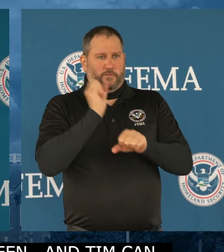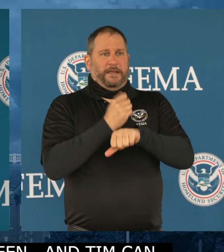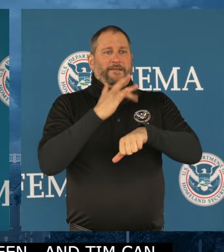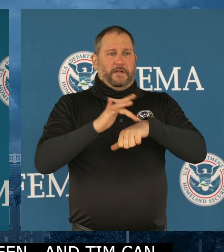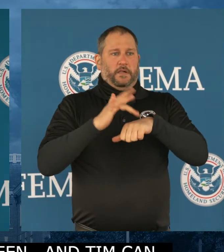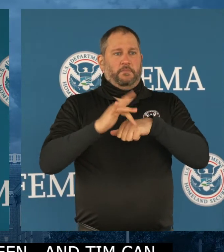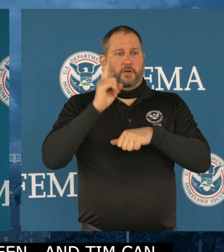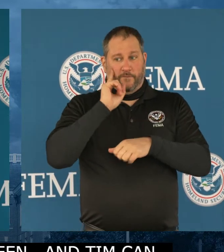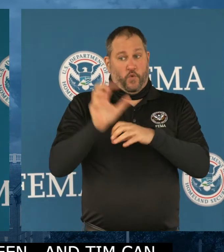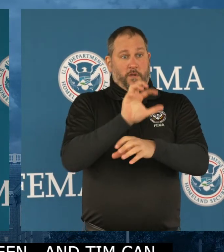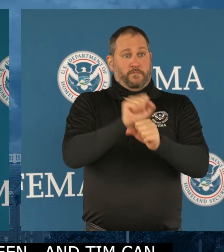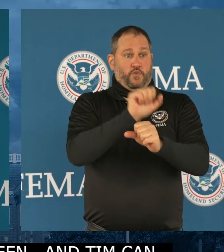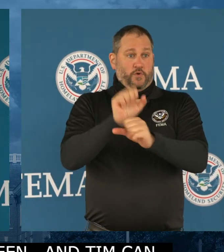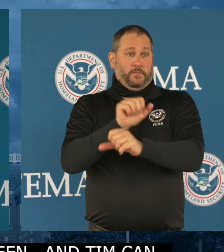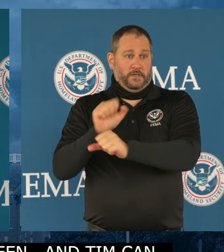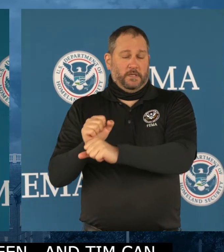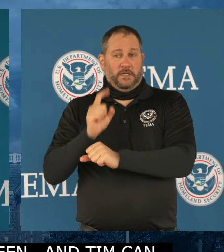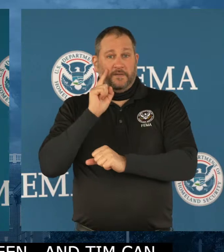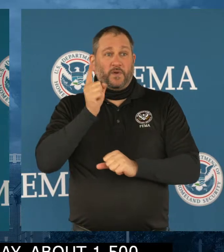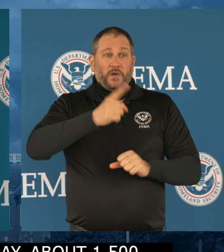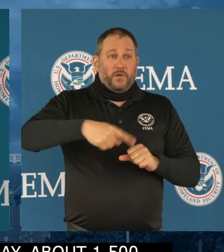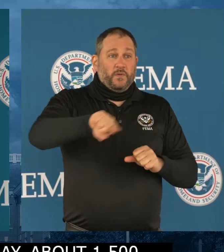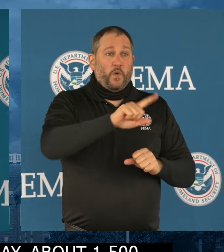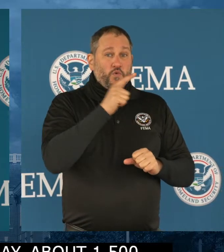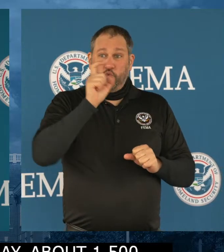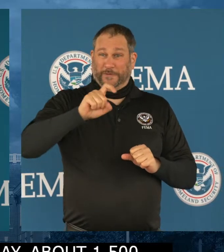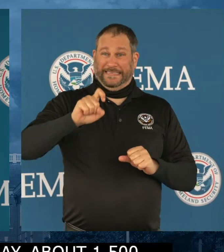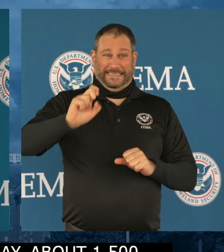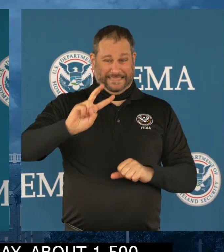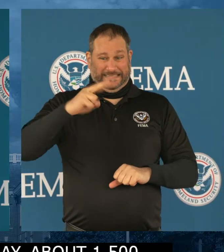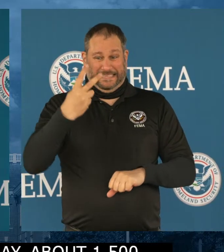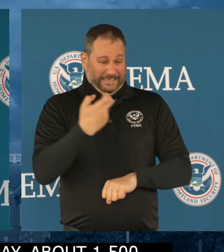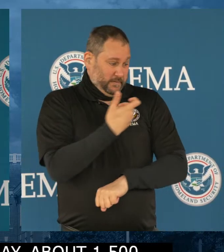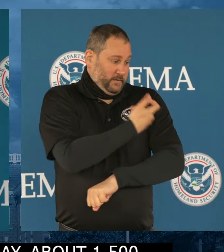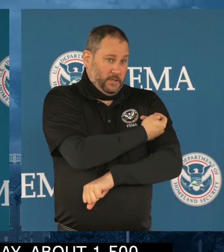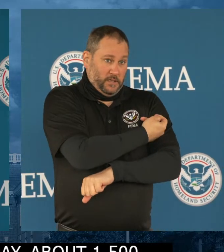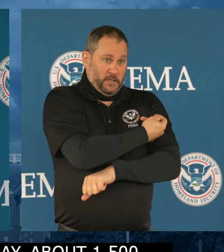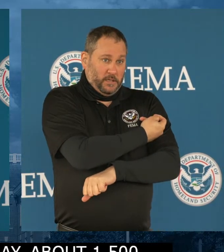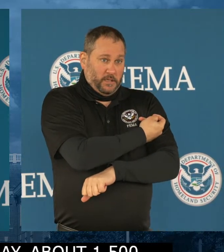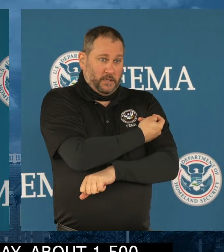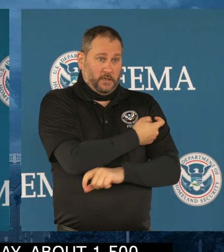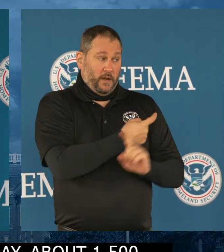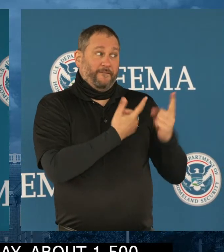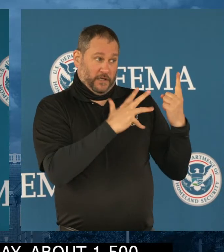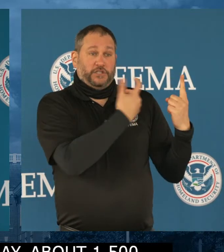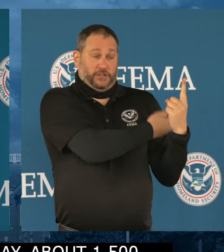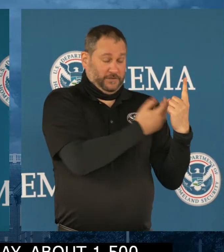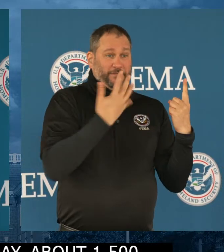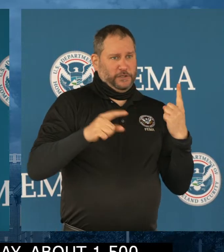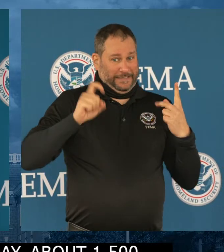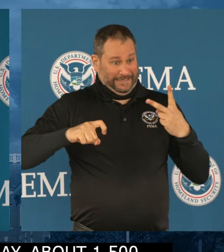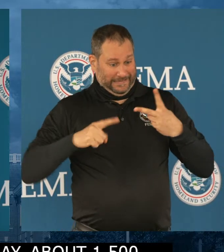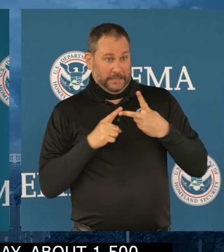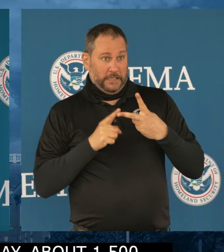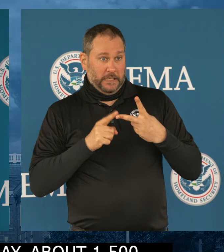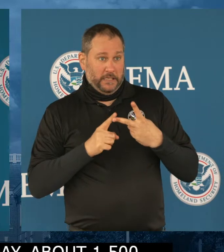appointments for those who need their second doses, had their first doses 22